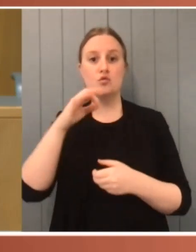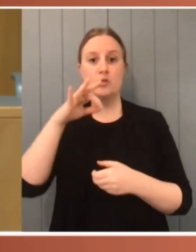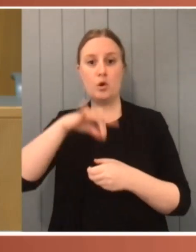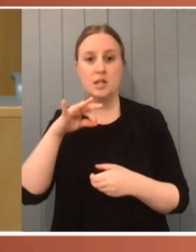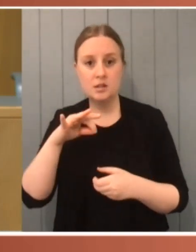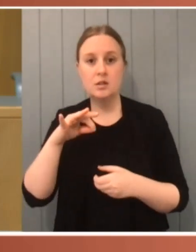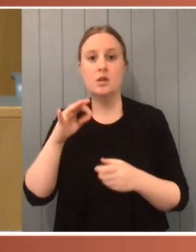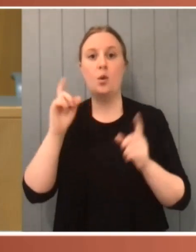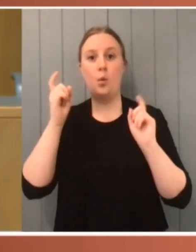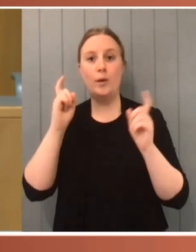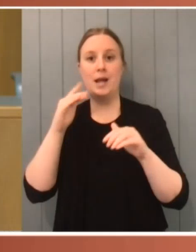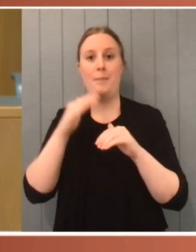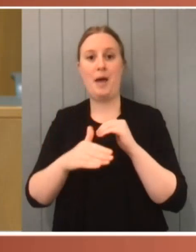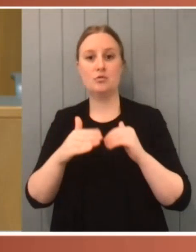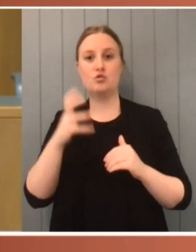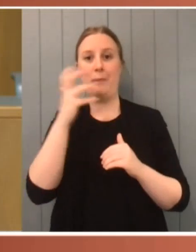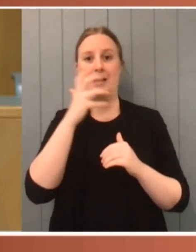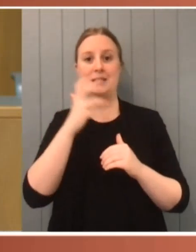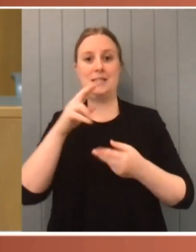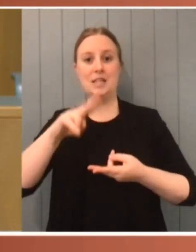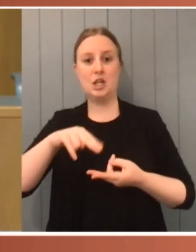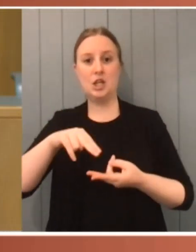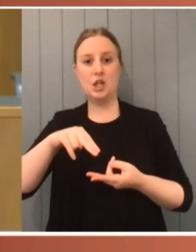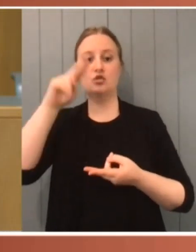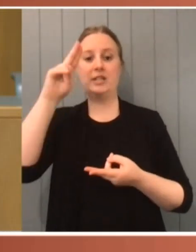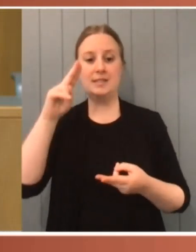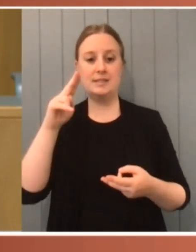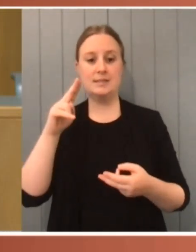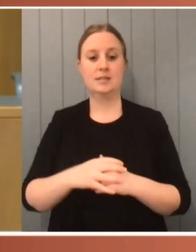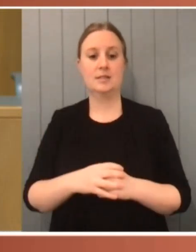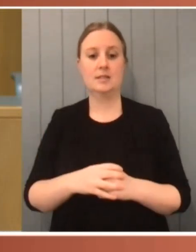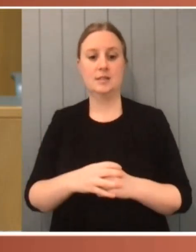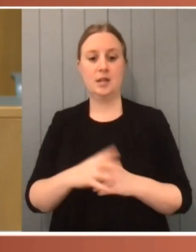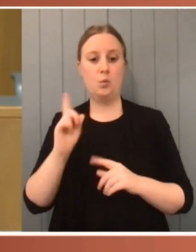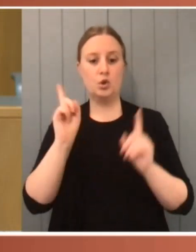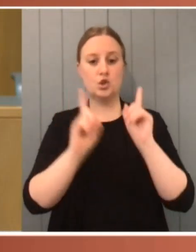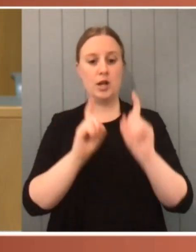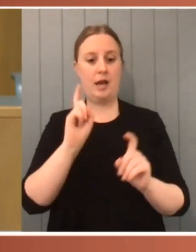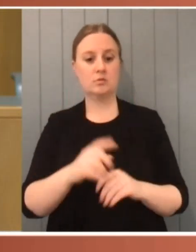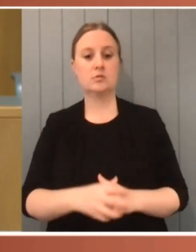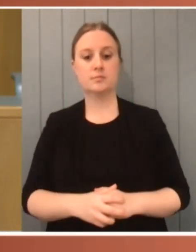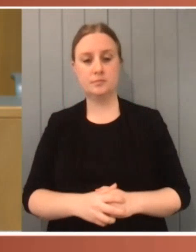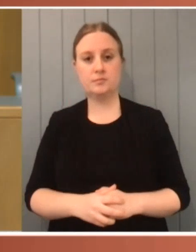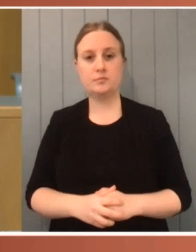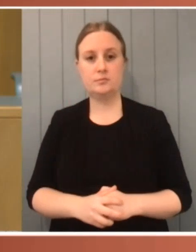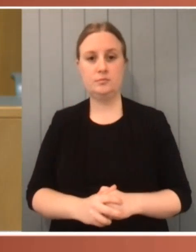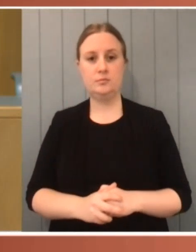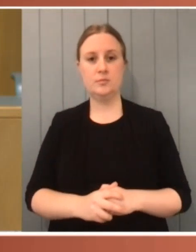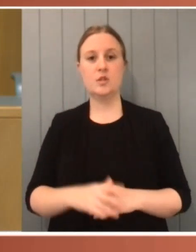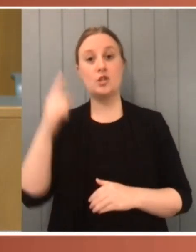for example. There are many other studies that have looked at this aspect. But what I want to focus on is a different idea. So think again about public